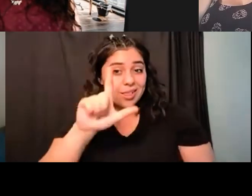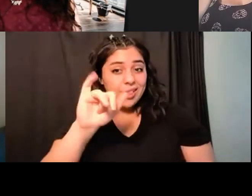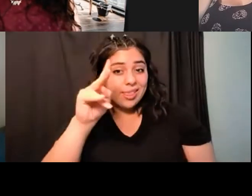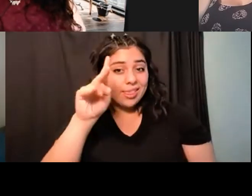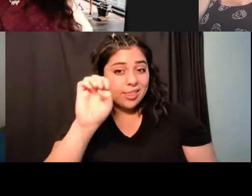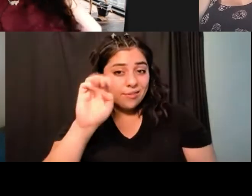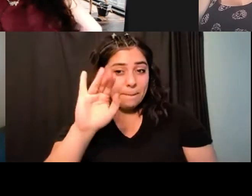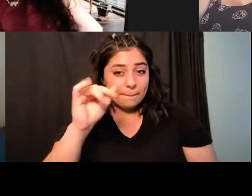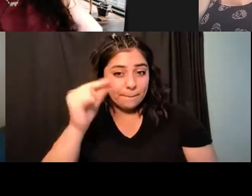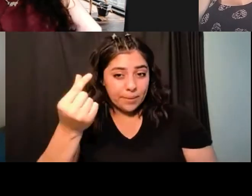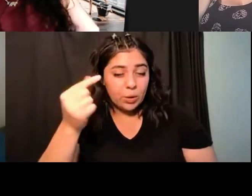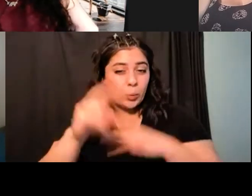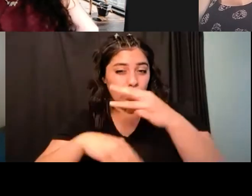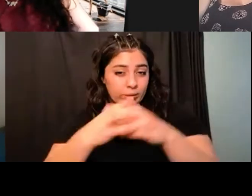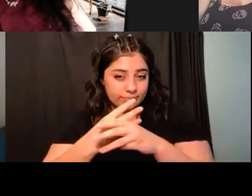Girl, which